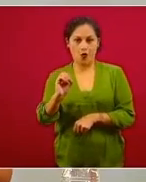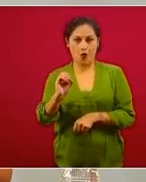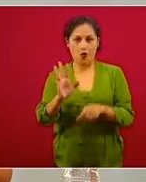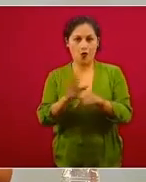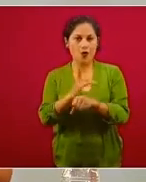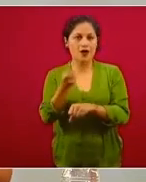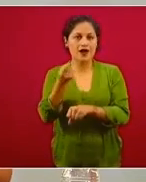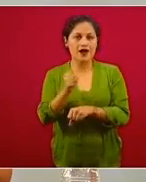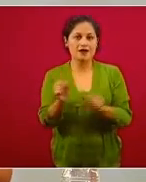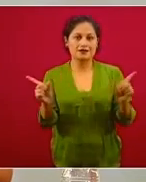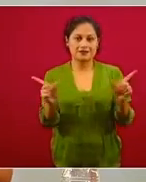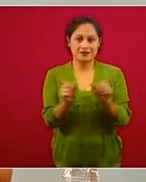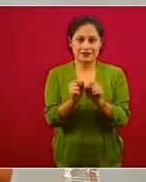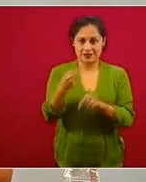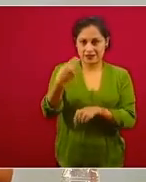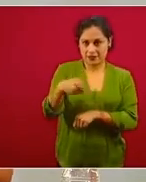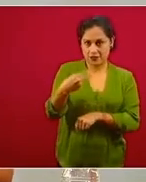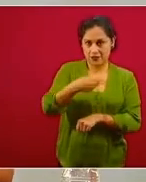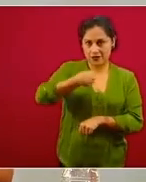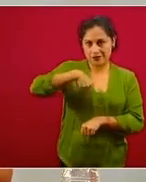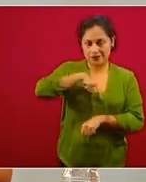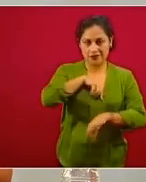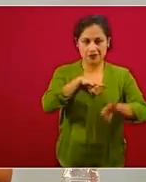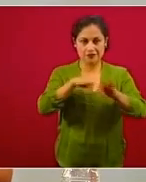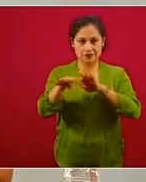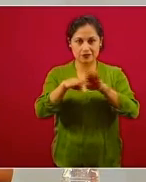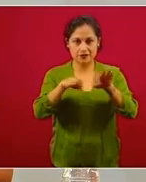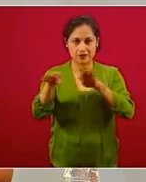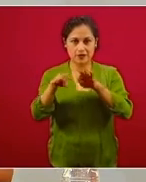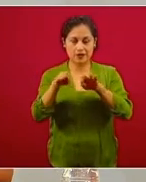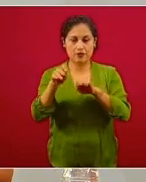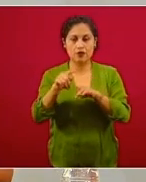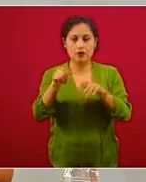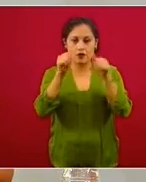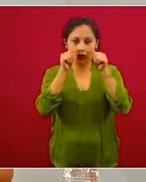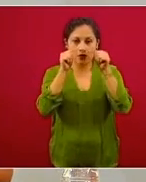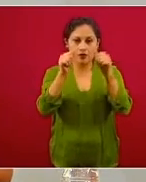the users of the medical institutions.